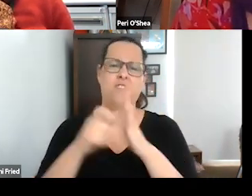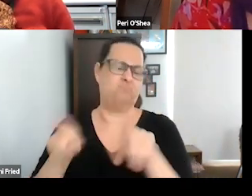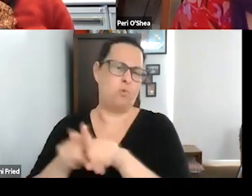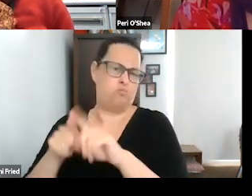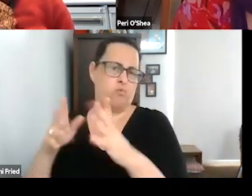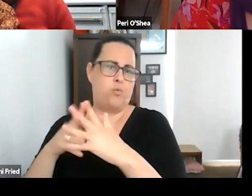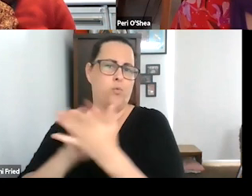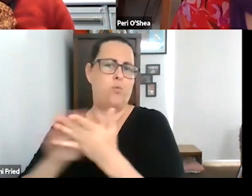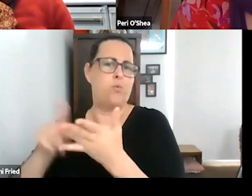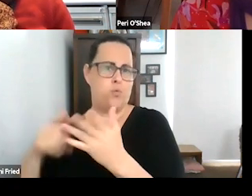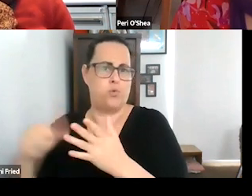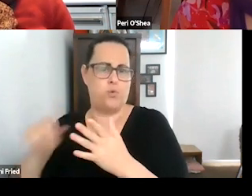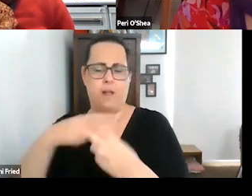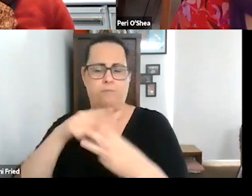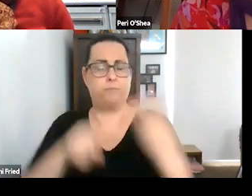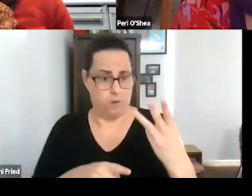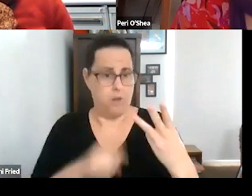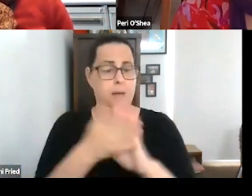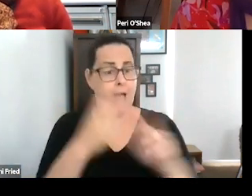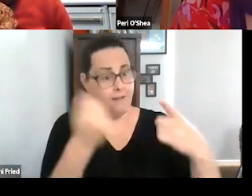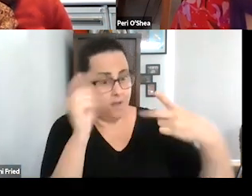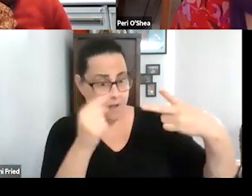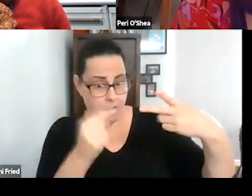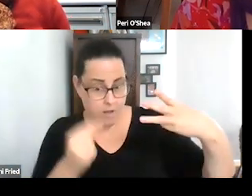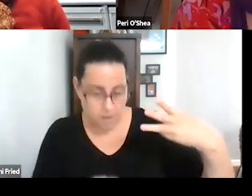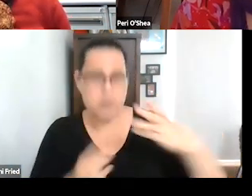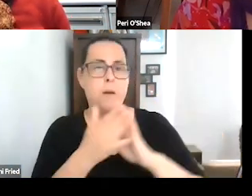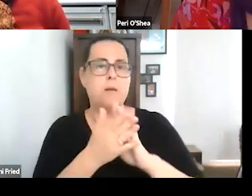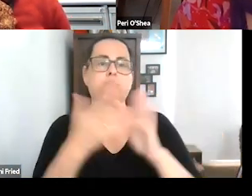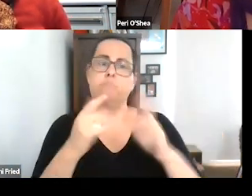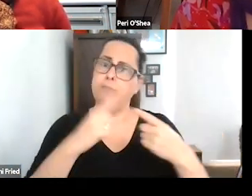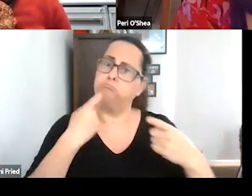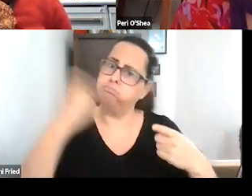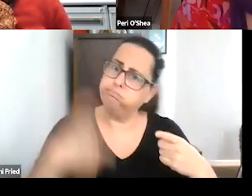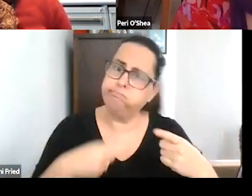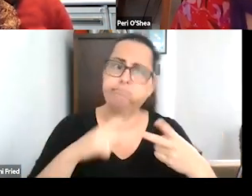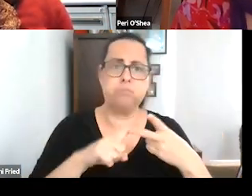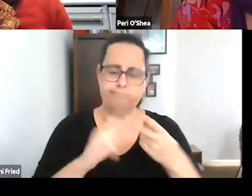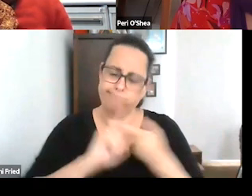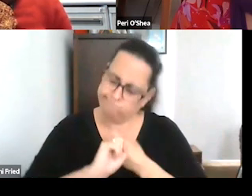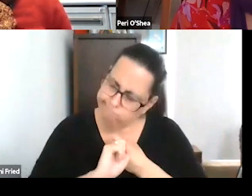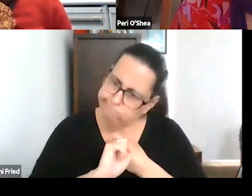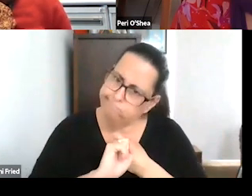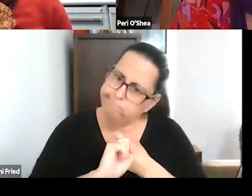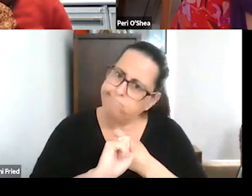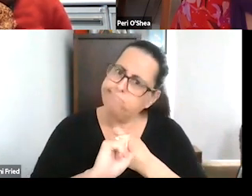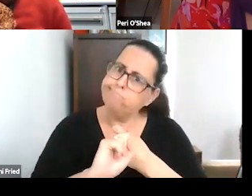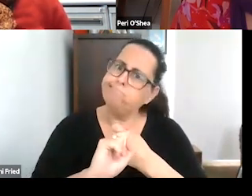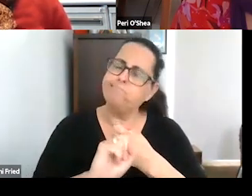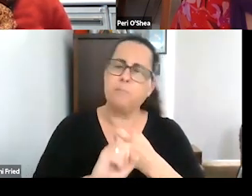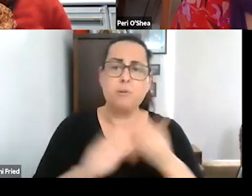others, where there's 3 criteria. So it's about it being severe in degree, persistent in duration, so it's not